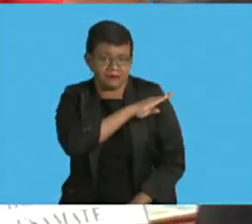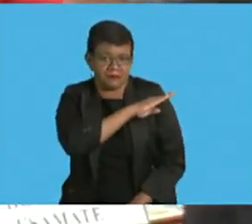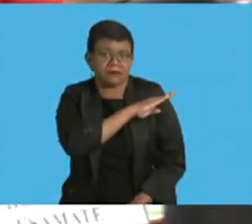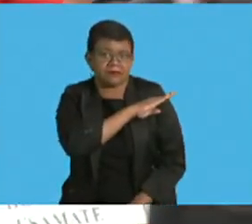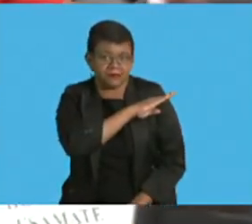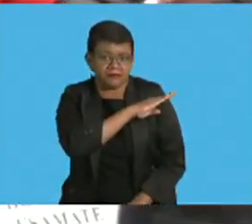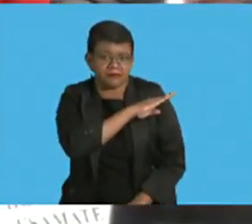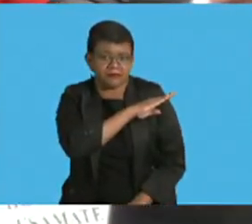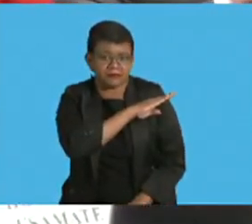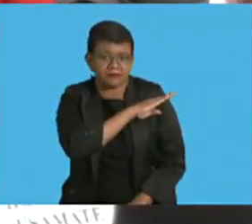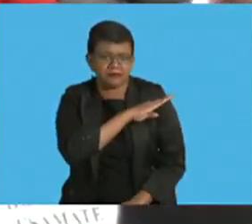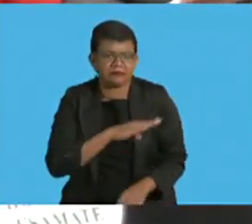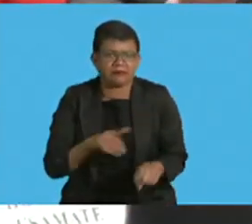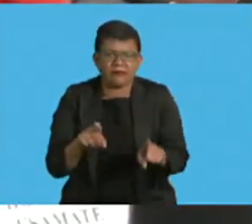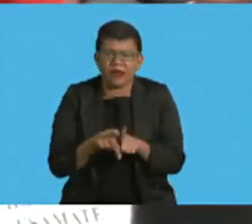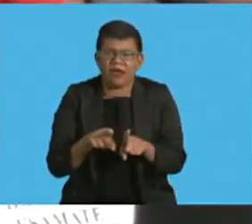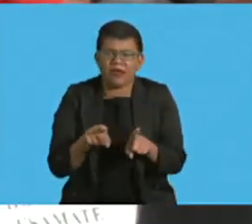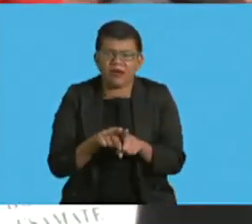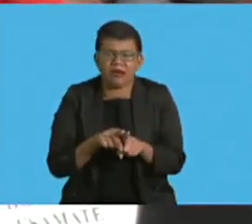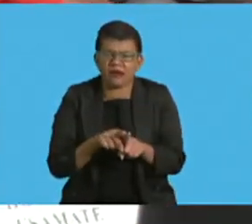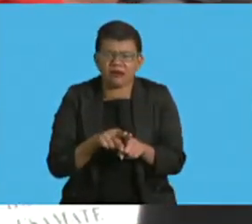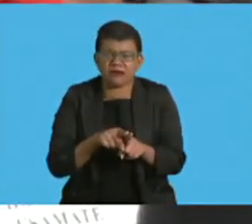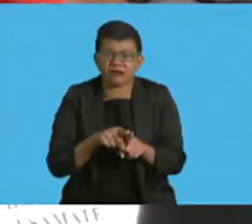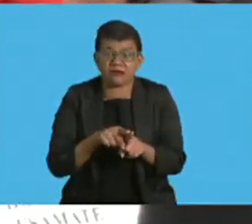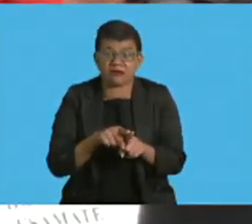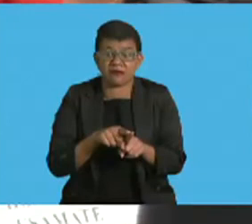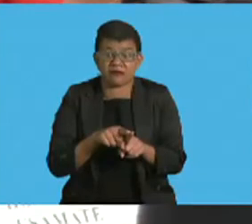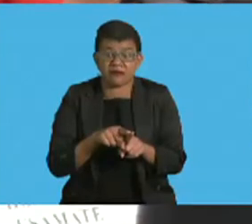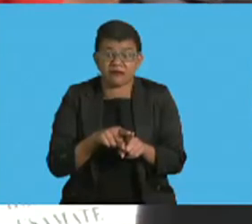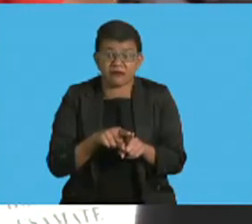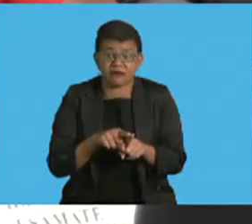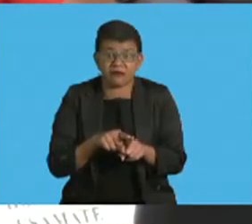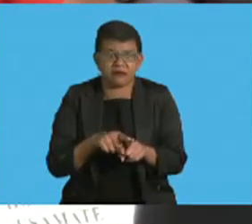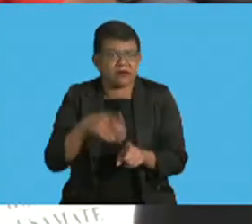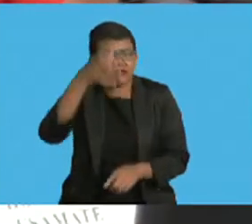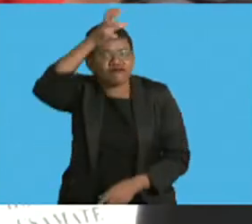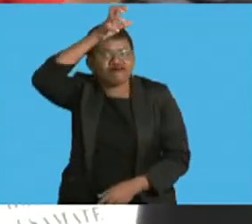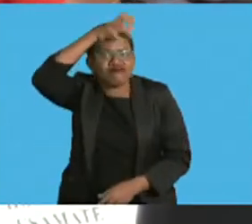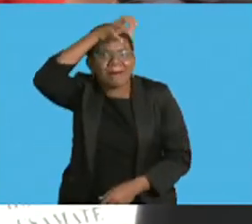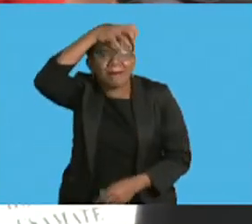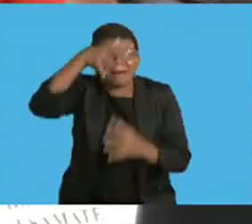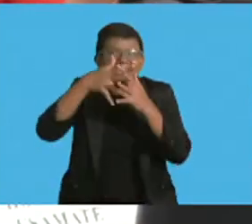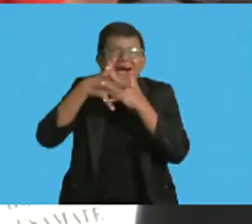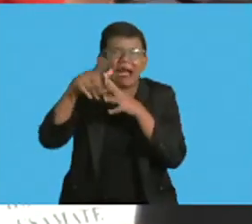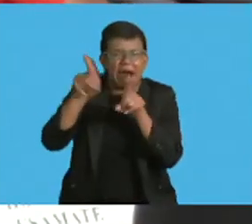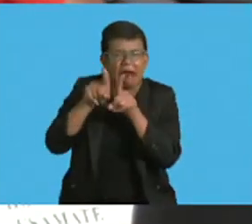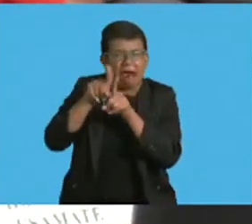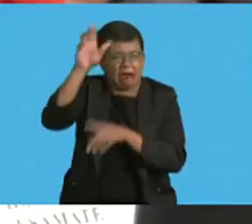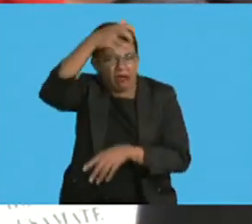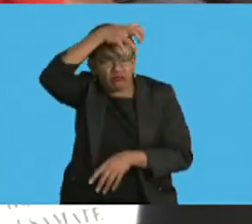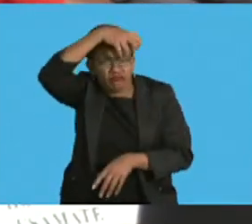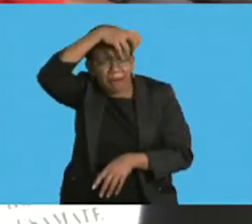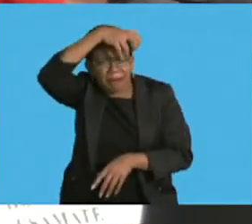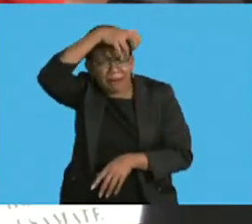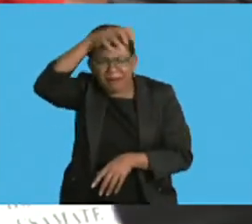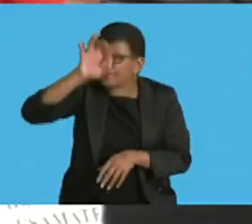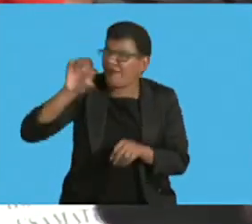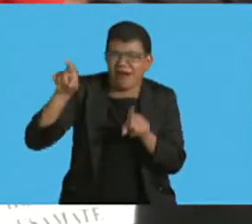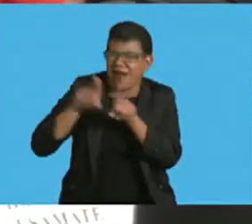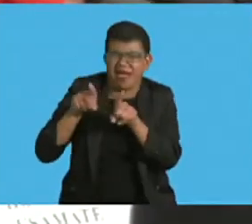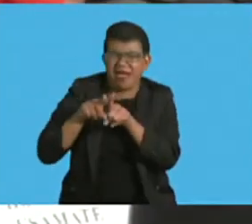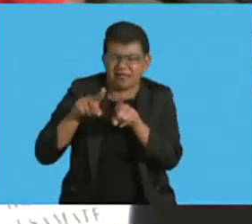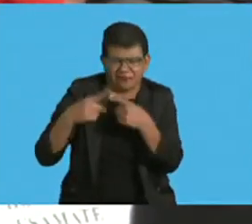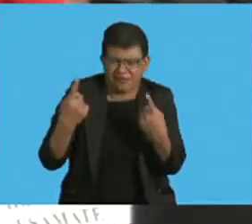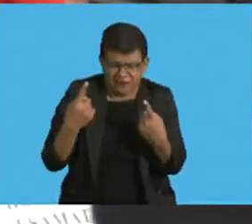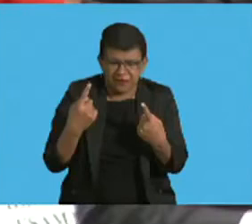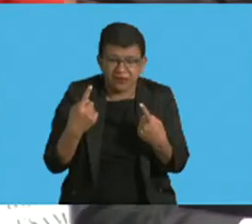unlike Donald Trump, has not ever claimed to be the Messiah. Please remember that. He has never claimed to be the Messiah. Many people call you different names, does